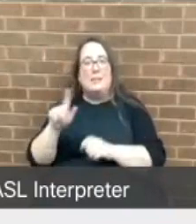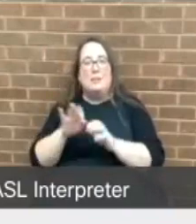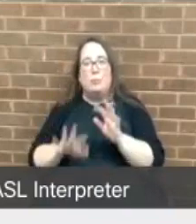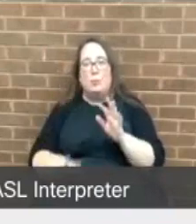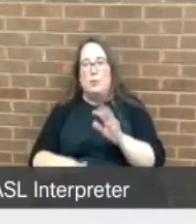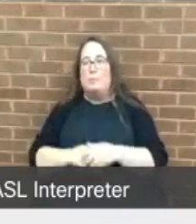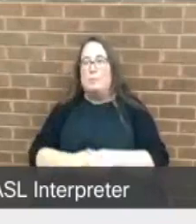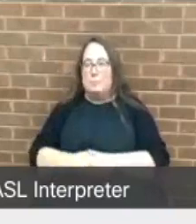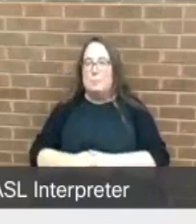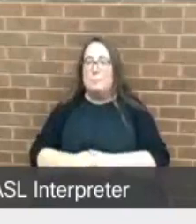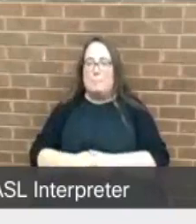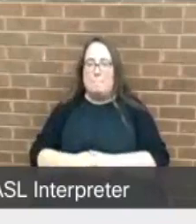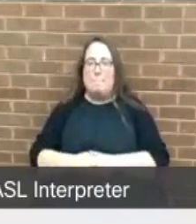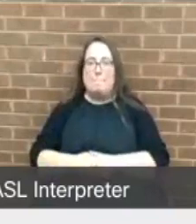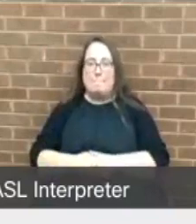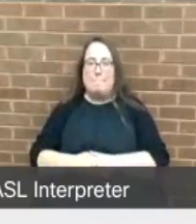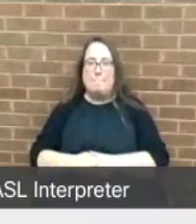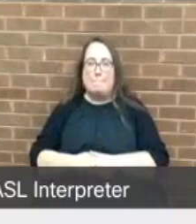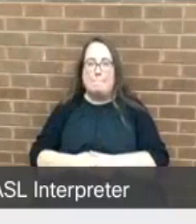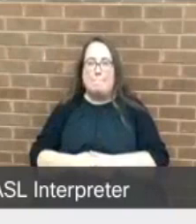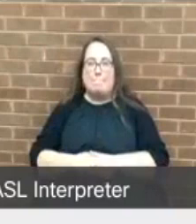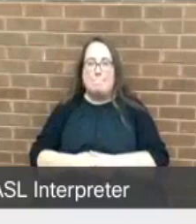is the ASL interpreter.